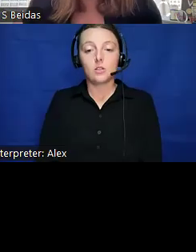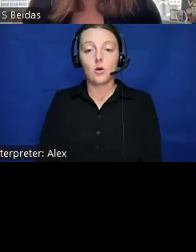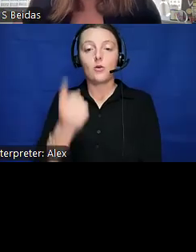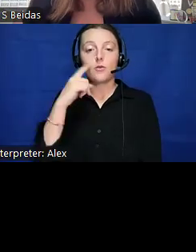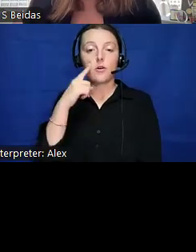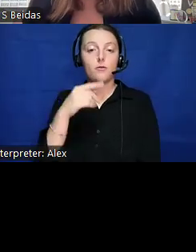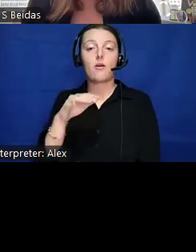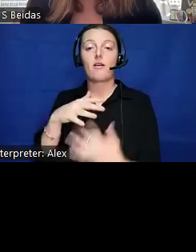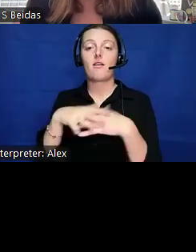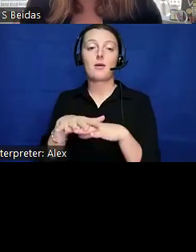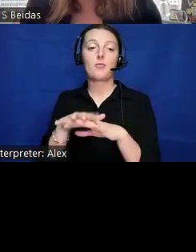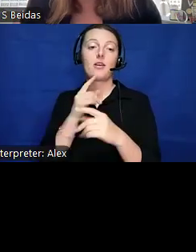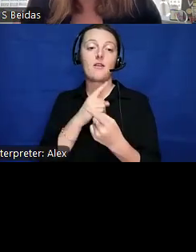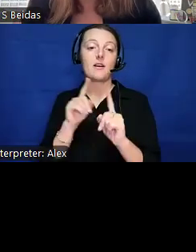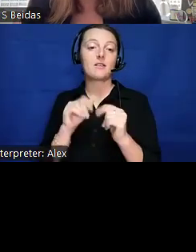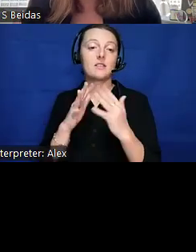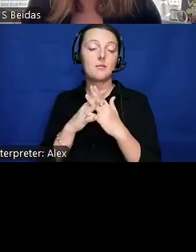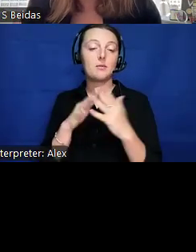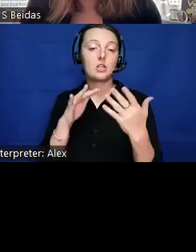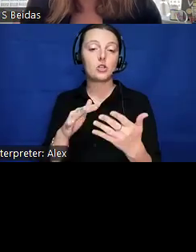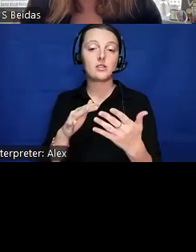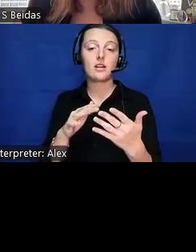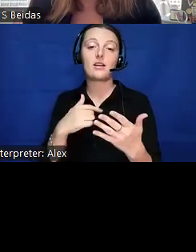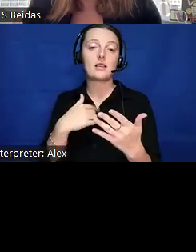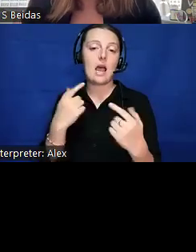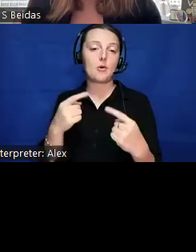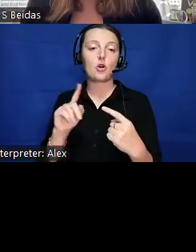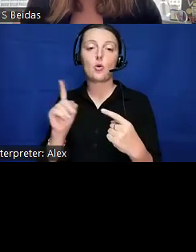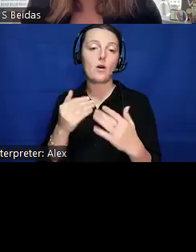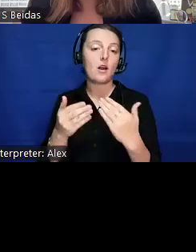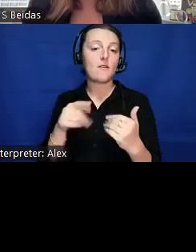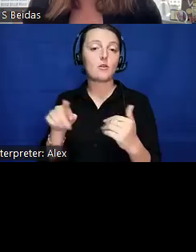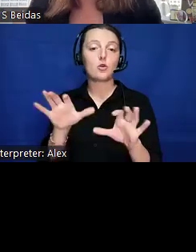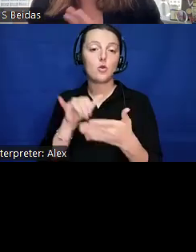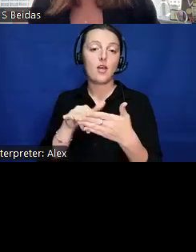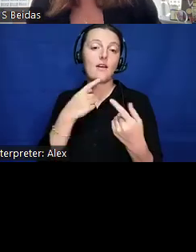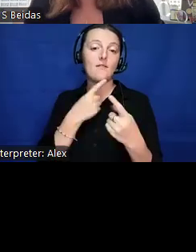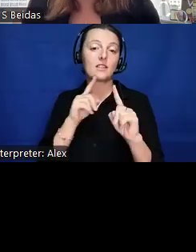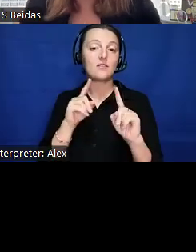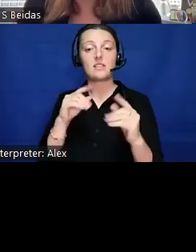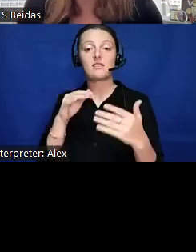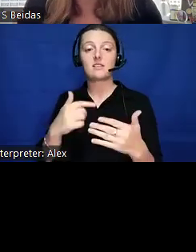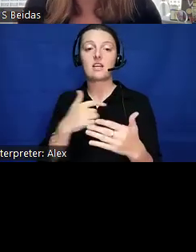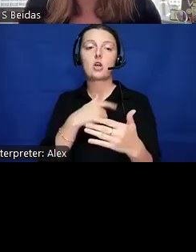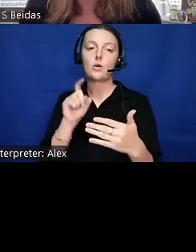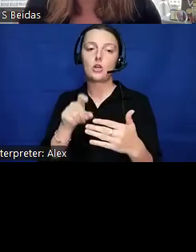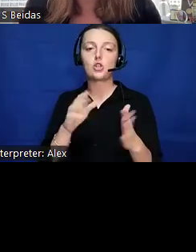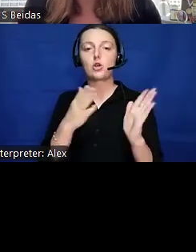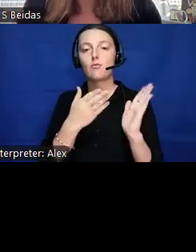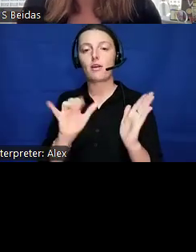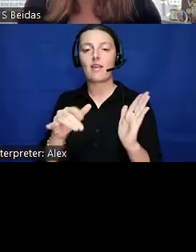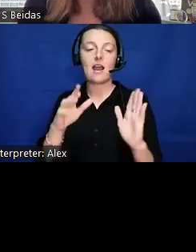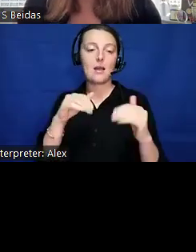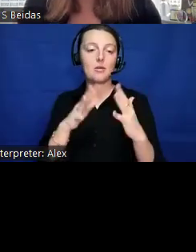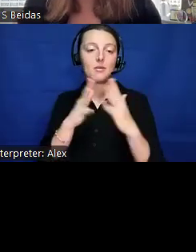do an effectiveness study, we're doing things to support implementation. So we should probably be really bringing that implementation lens to